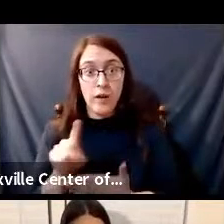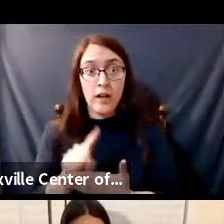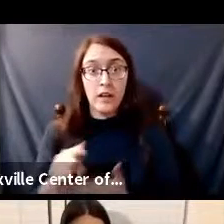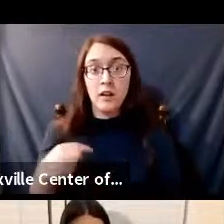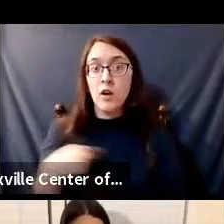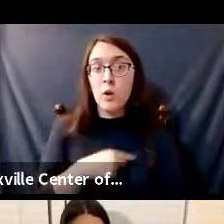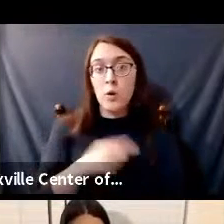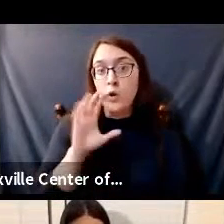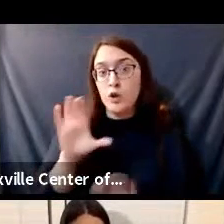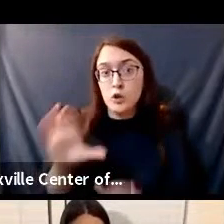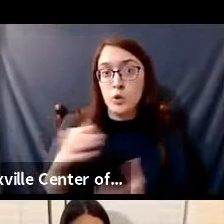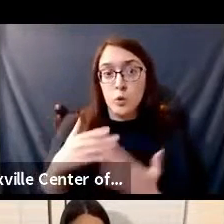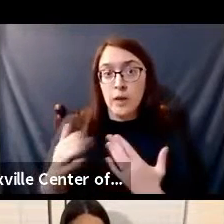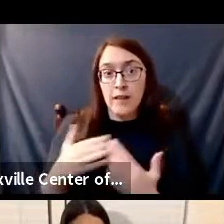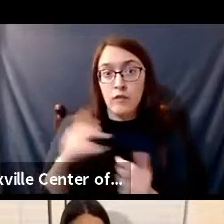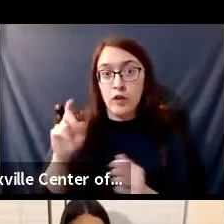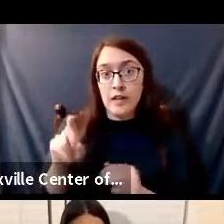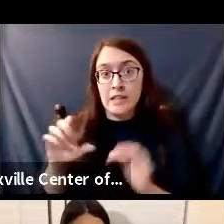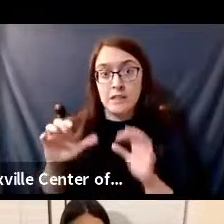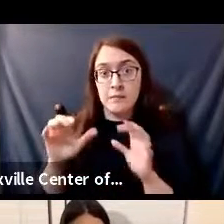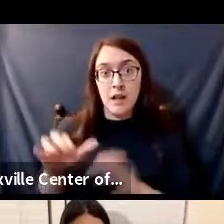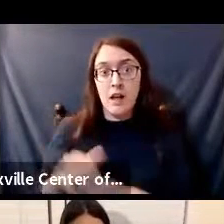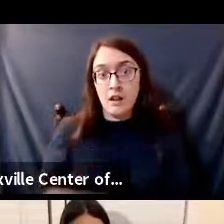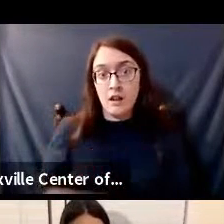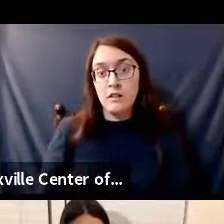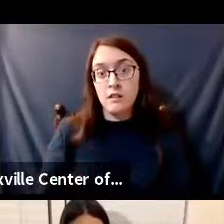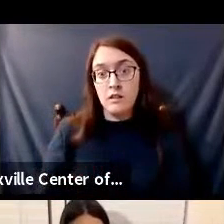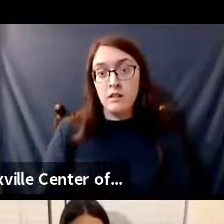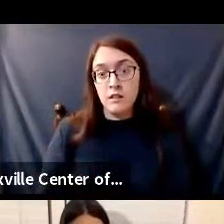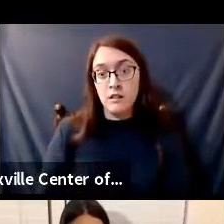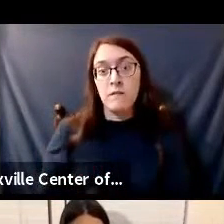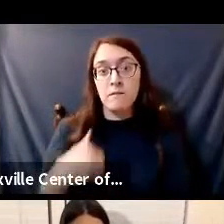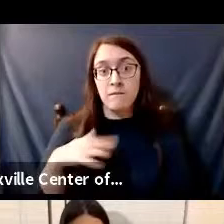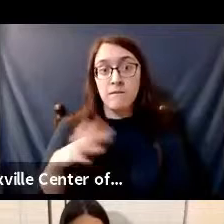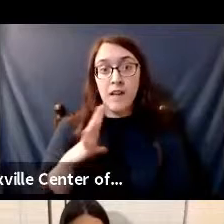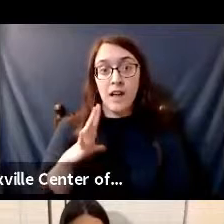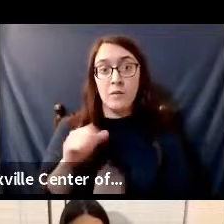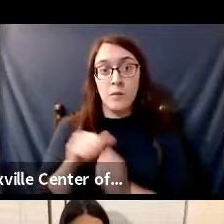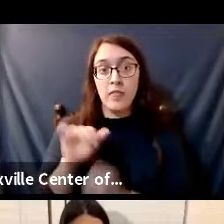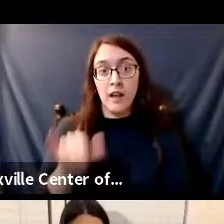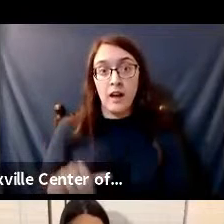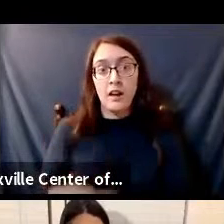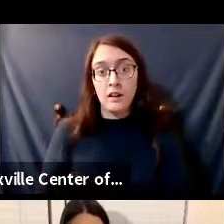needs to be done. We're good. And I'm fine with that.